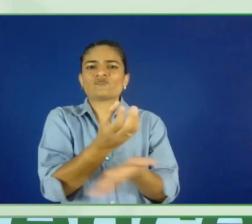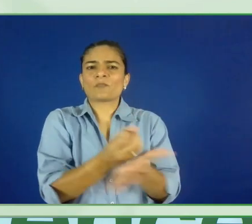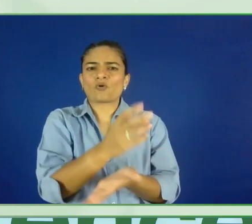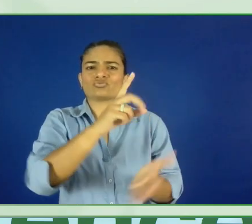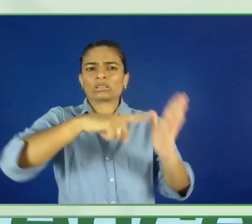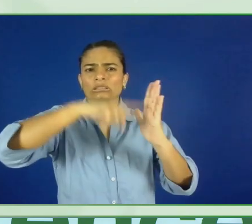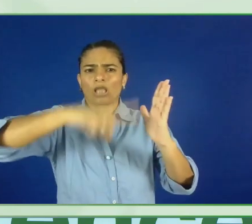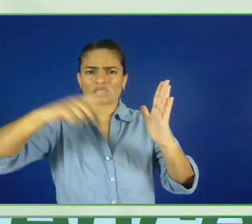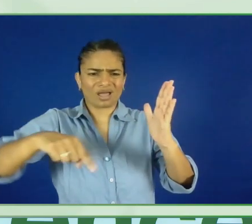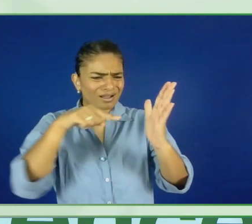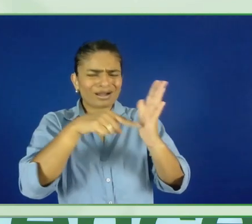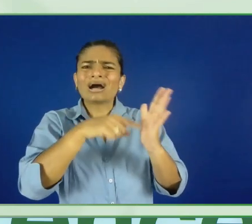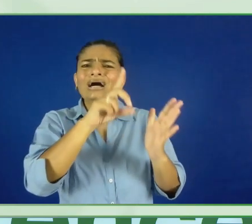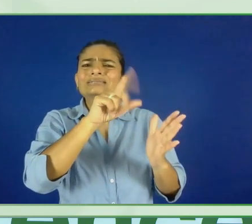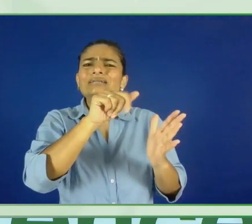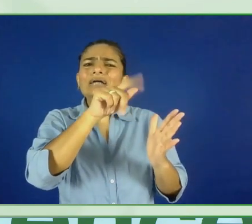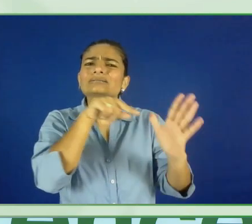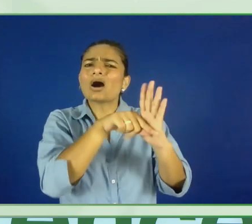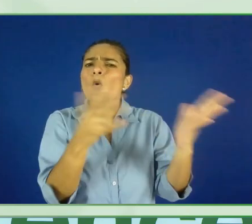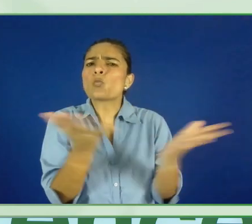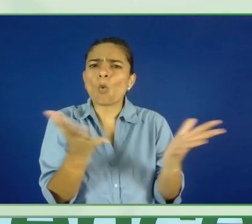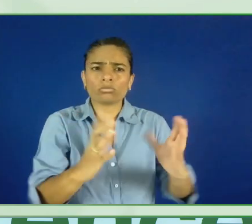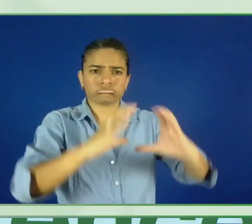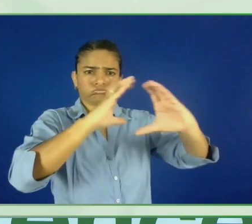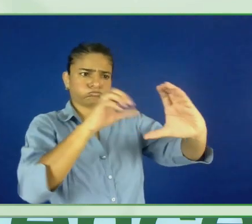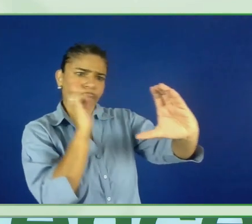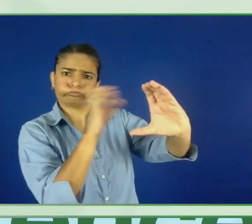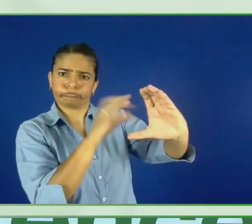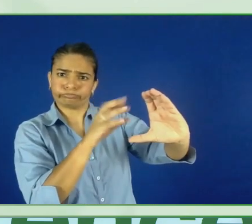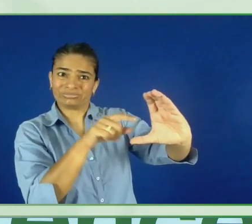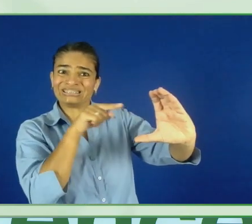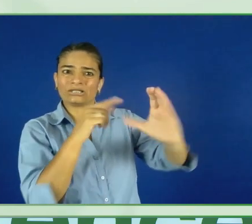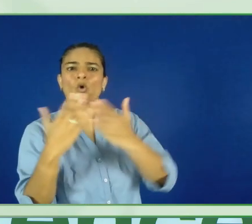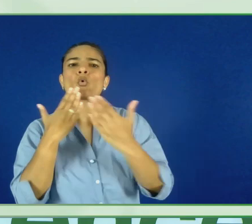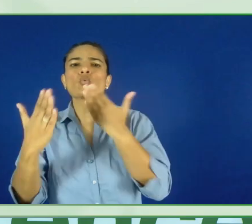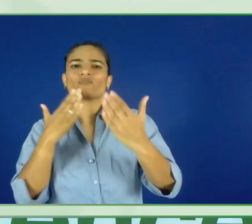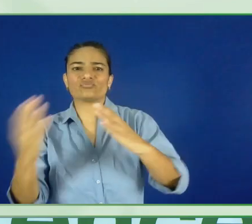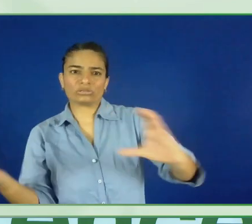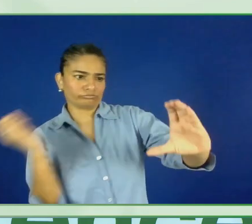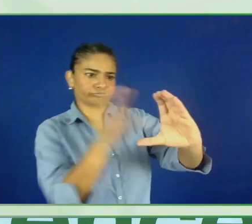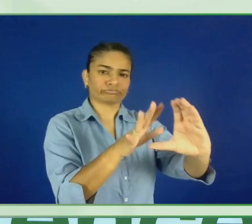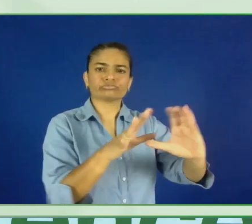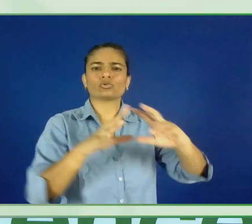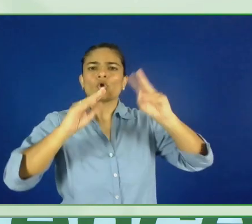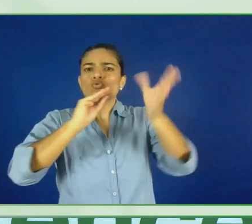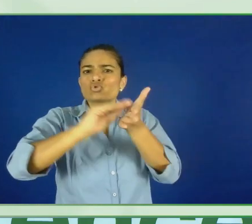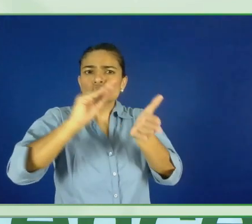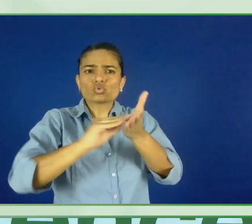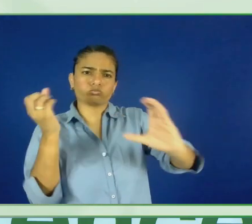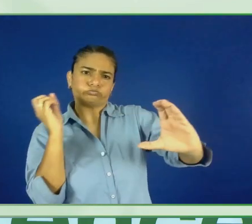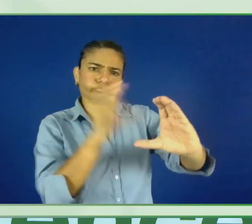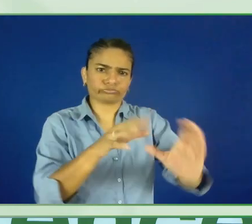yeah, we do some publication. Where's the data? No? When it comes to artificial intelligence, data, it's